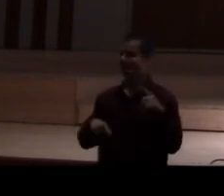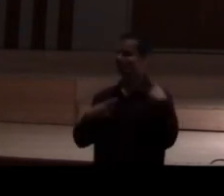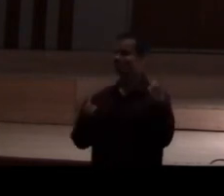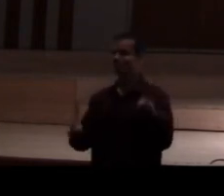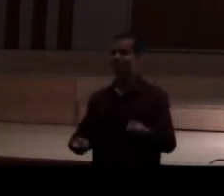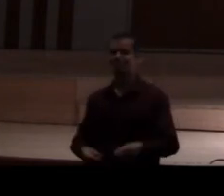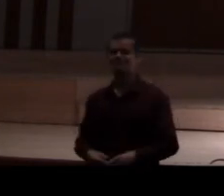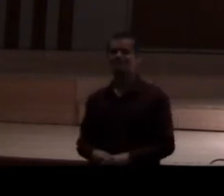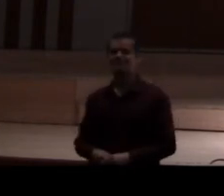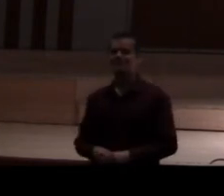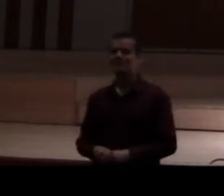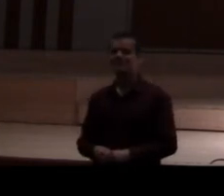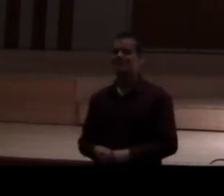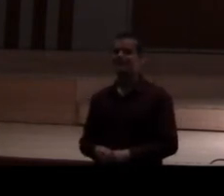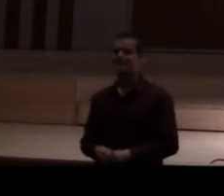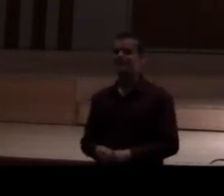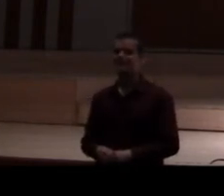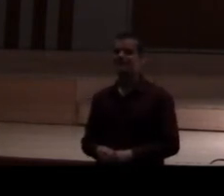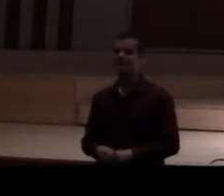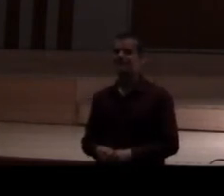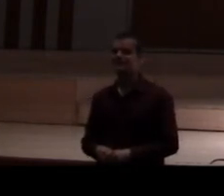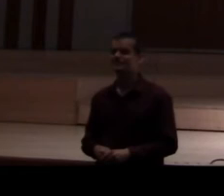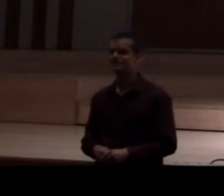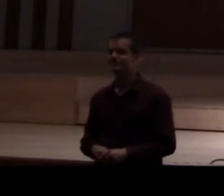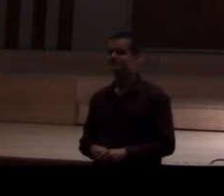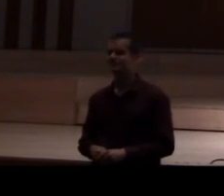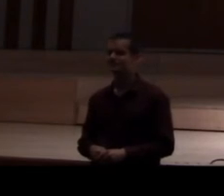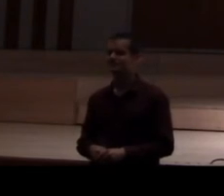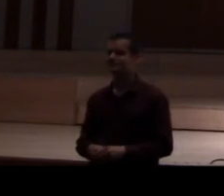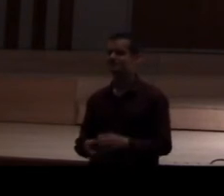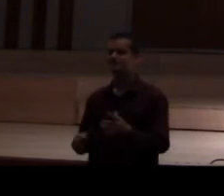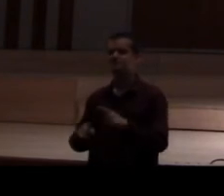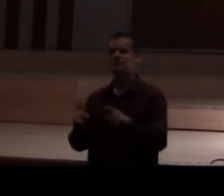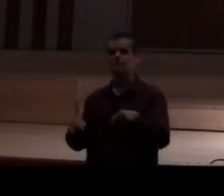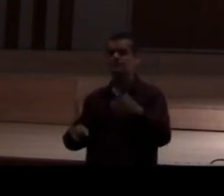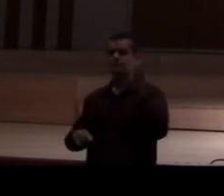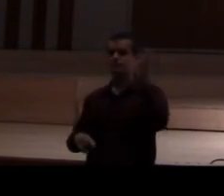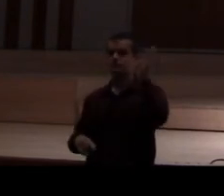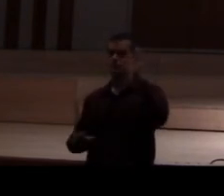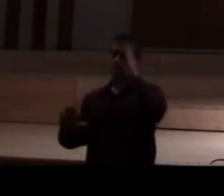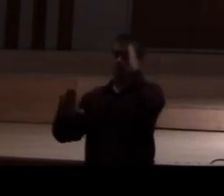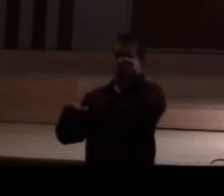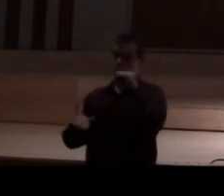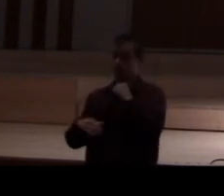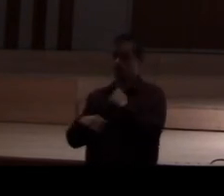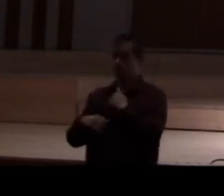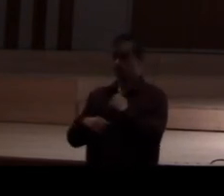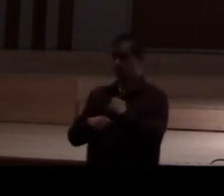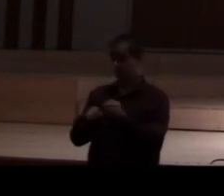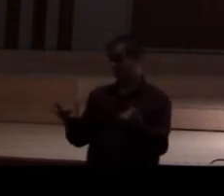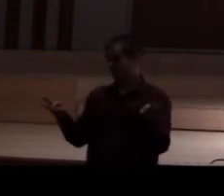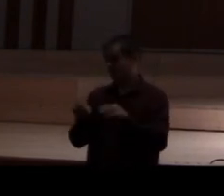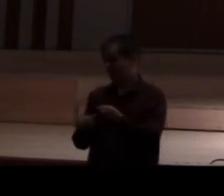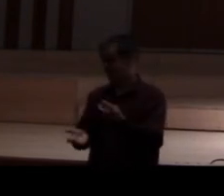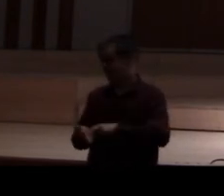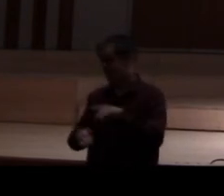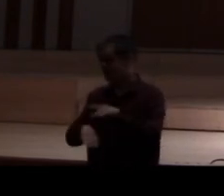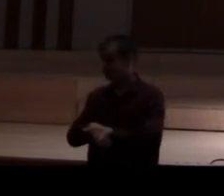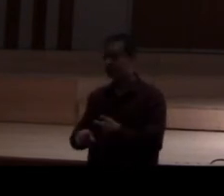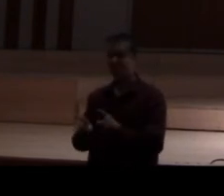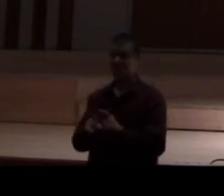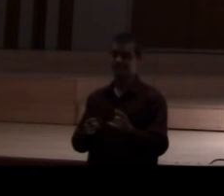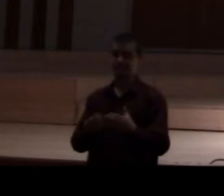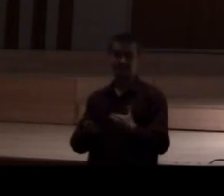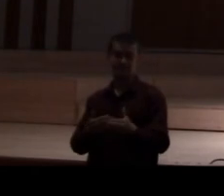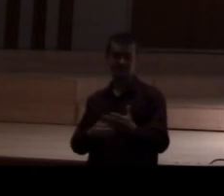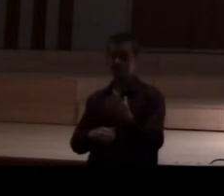time. Time I shall not disclose. But this presentation, I'm hoping will make your getting up early and even on such a beautiful day as this